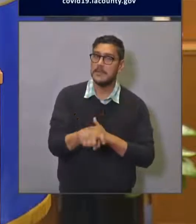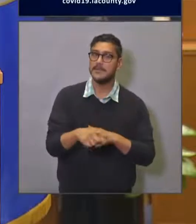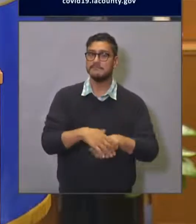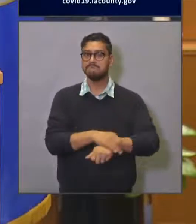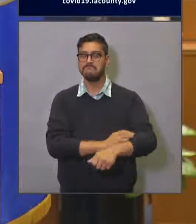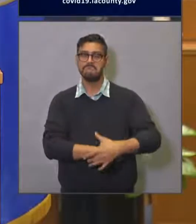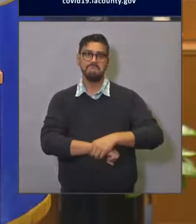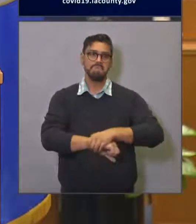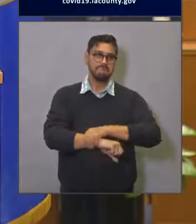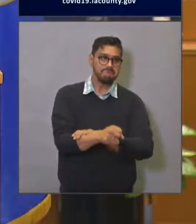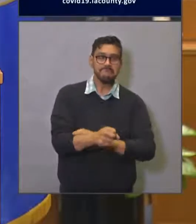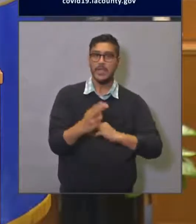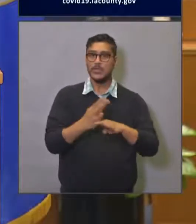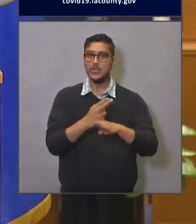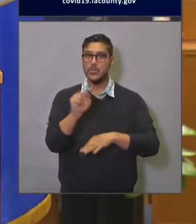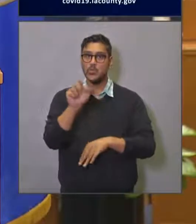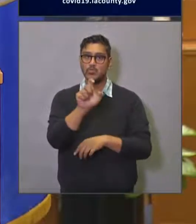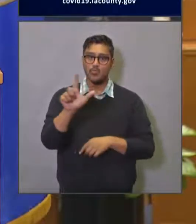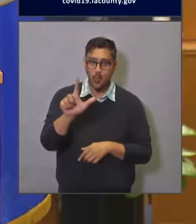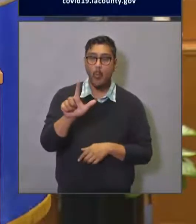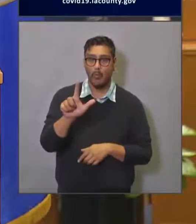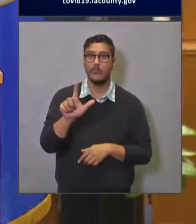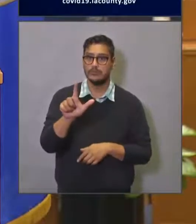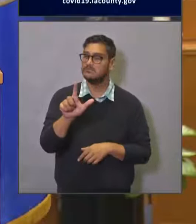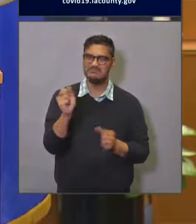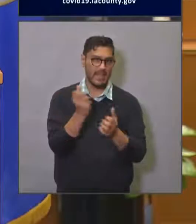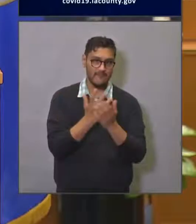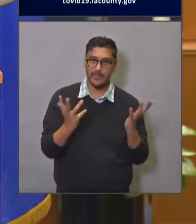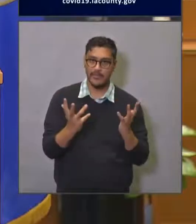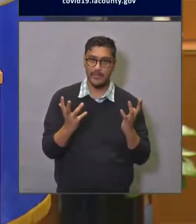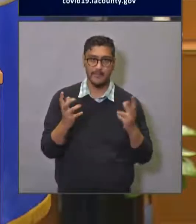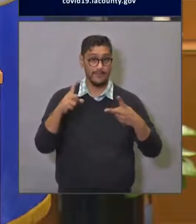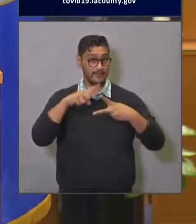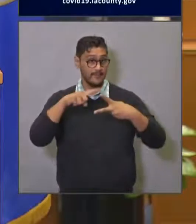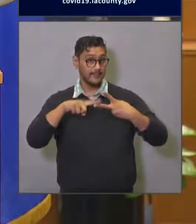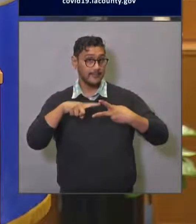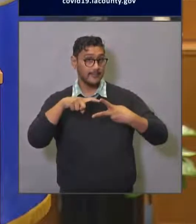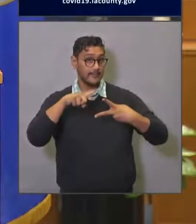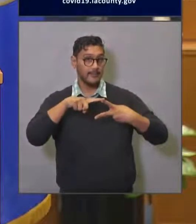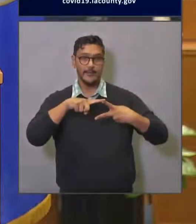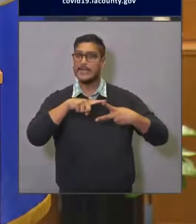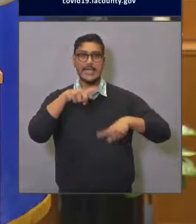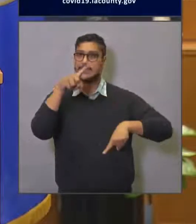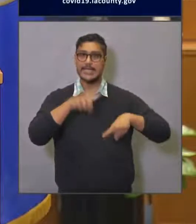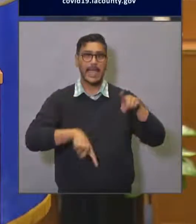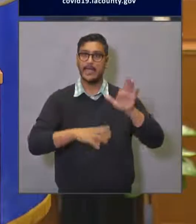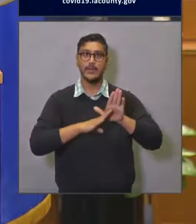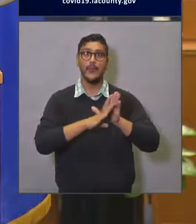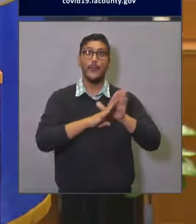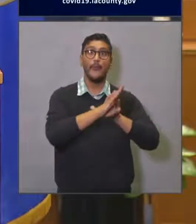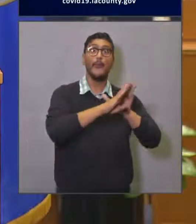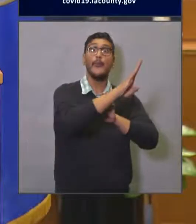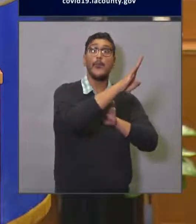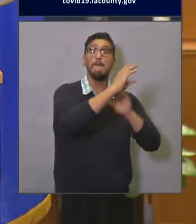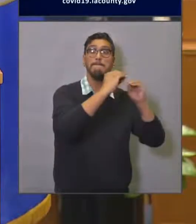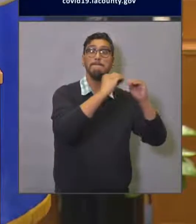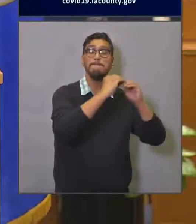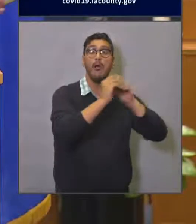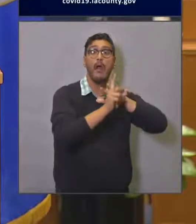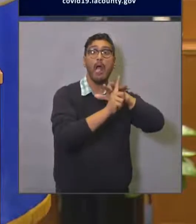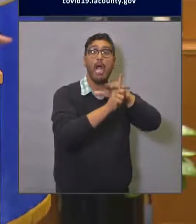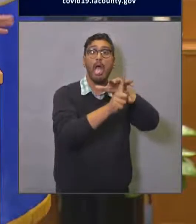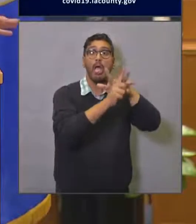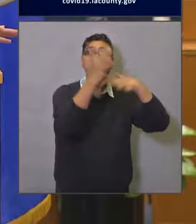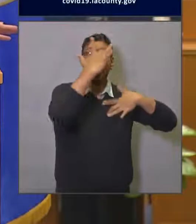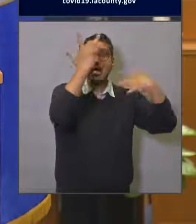And making progress at this point is two things. The first is no spikes, no increases, because that really